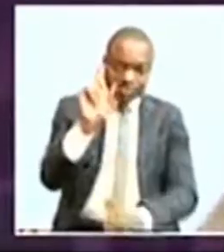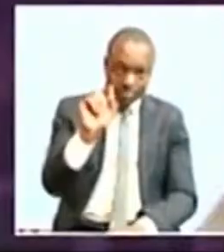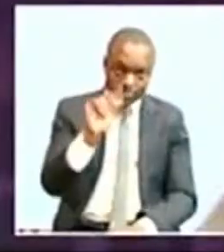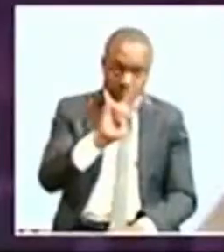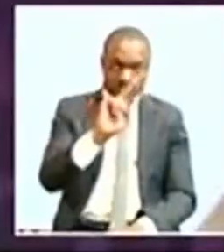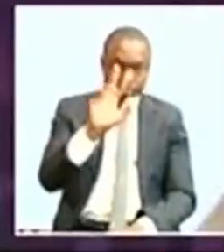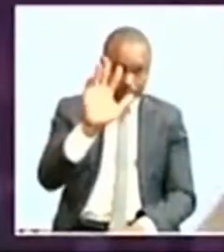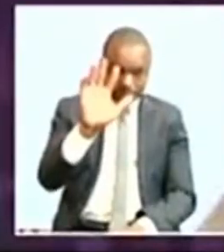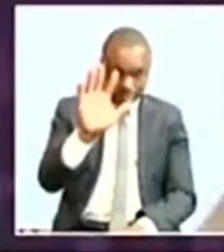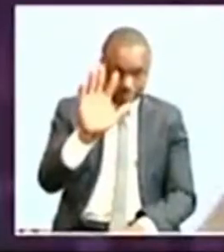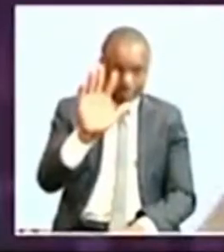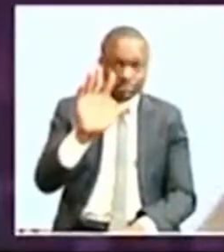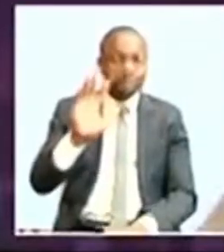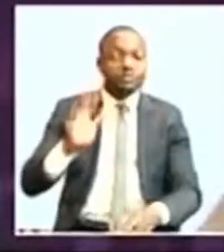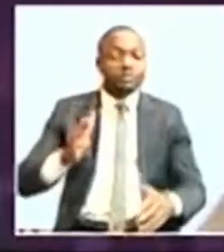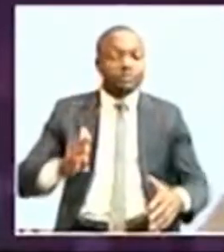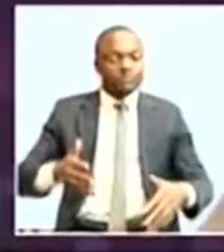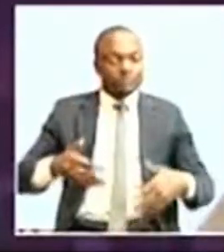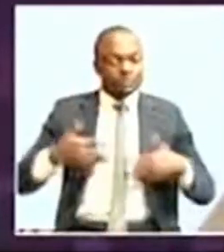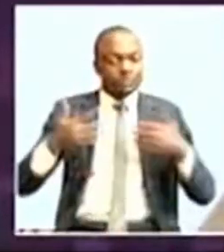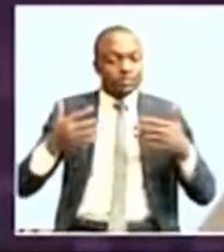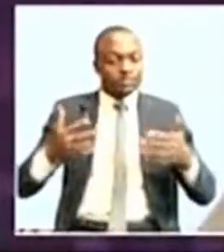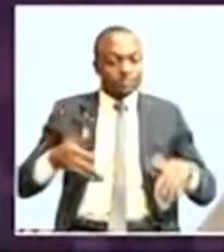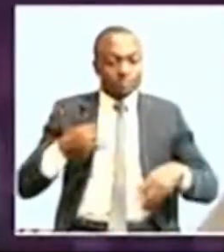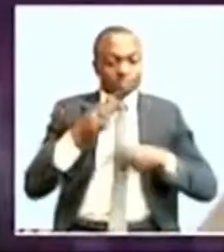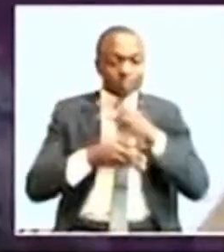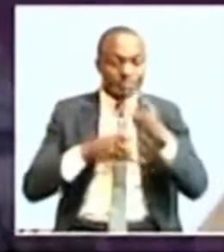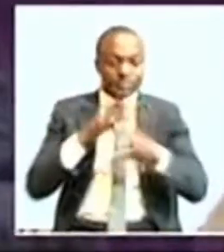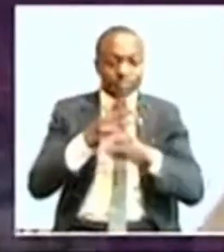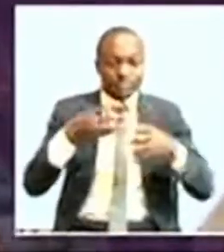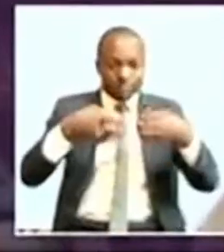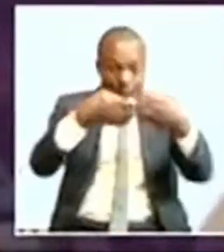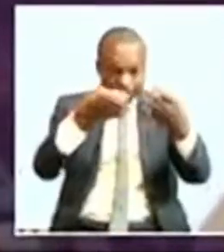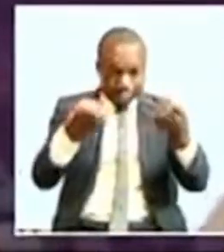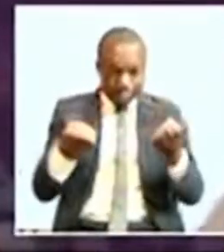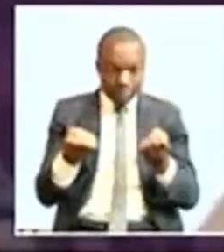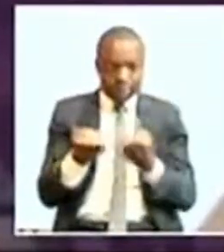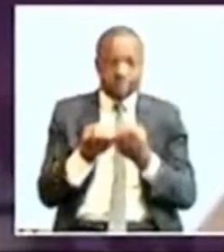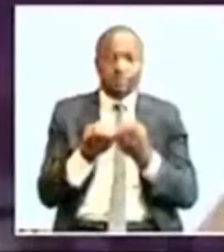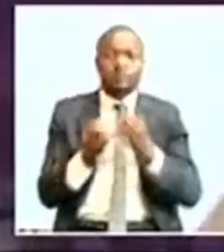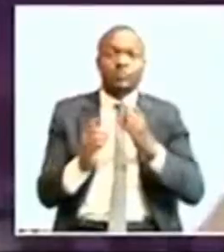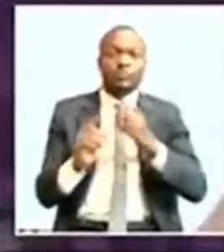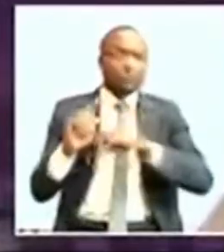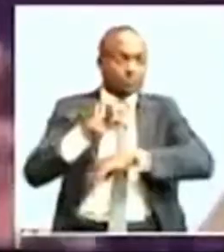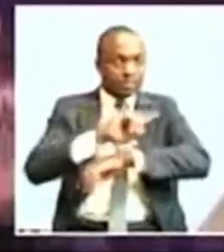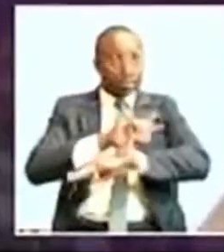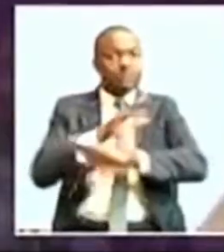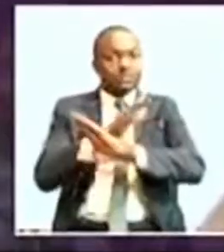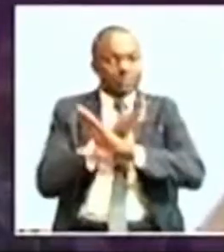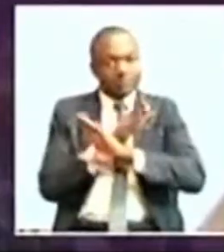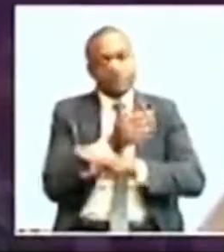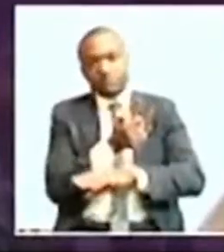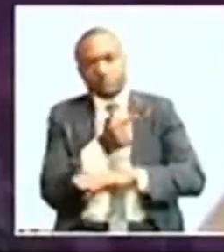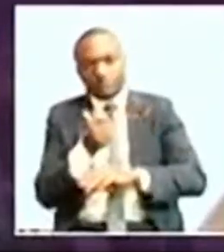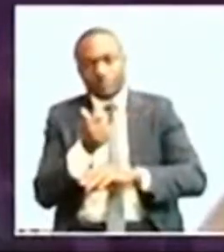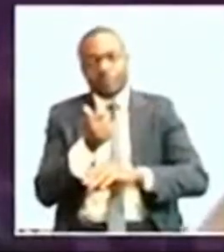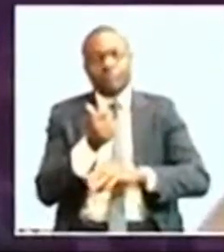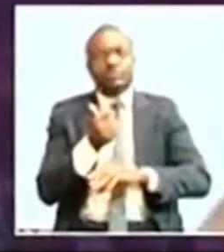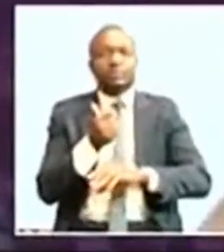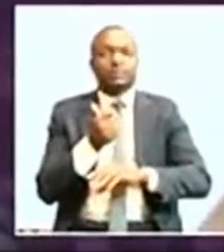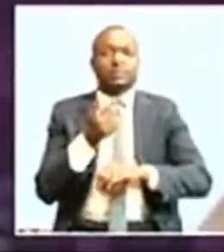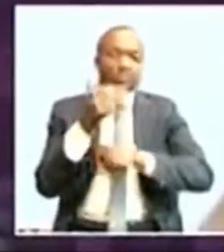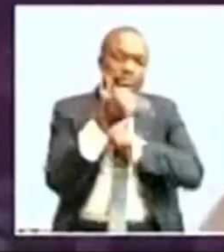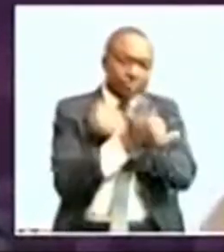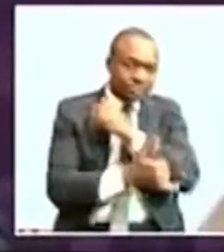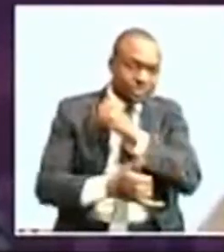2025. It is a happy World Environmental Day to Zambia and the rest of the world. I hope you're conserving